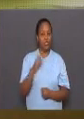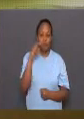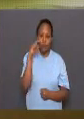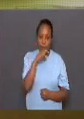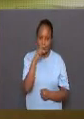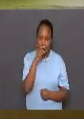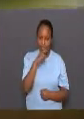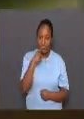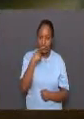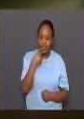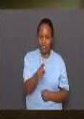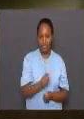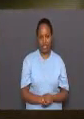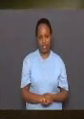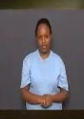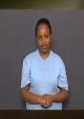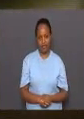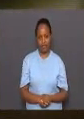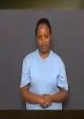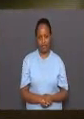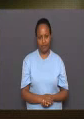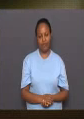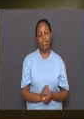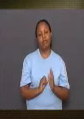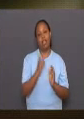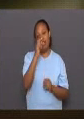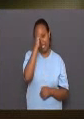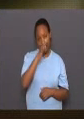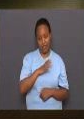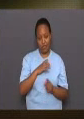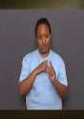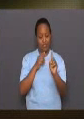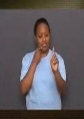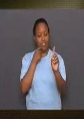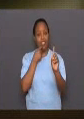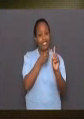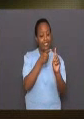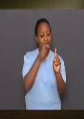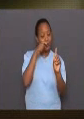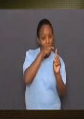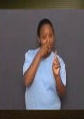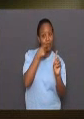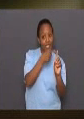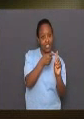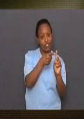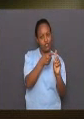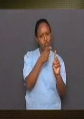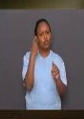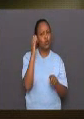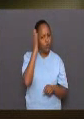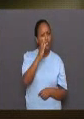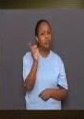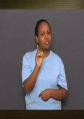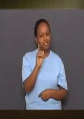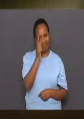a falsehood. When someone lies to you, you instantly lose trust